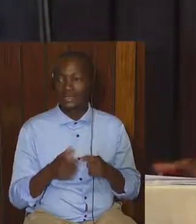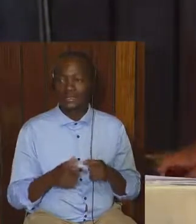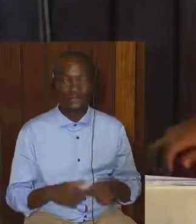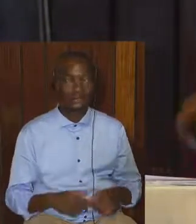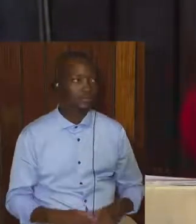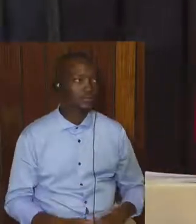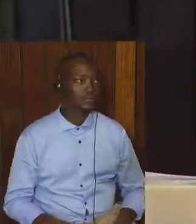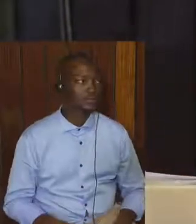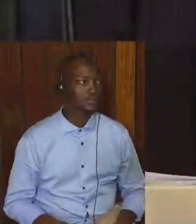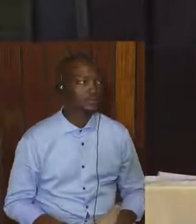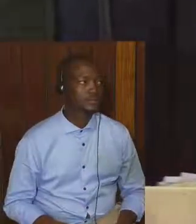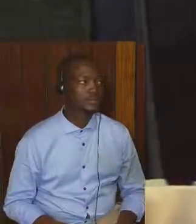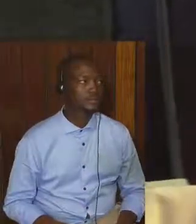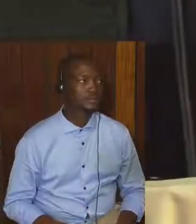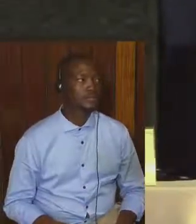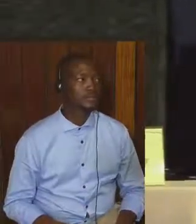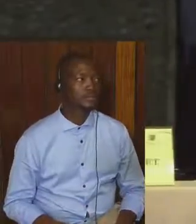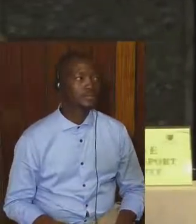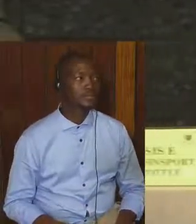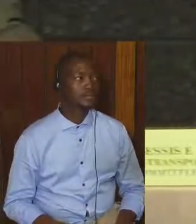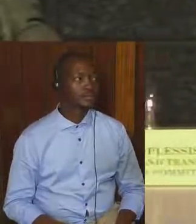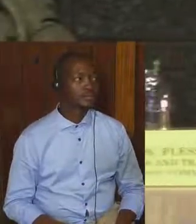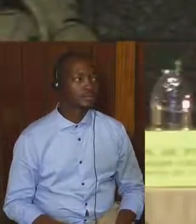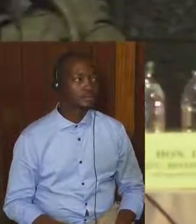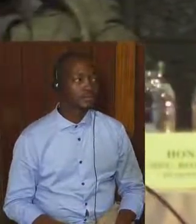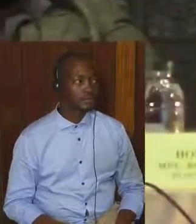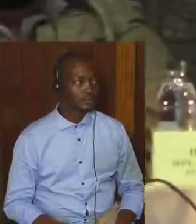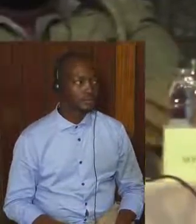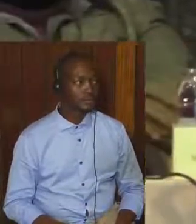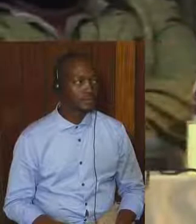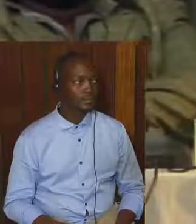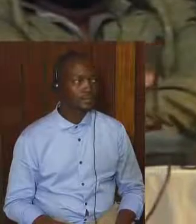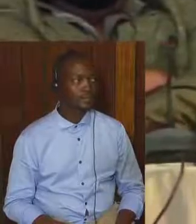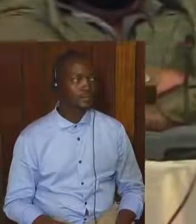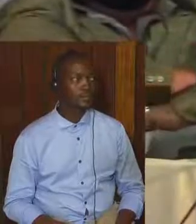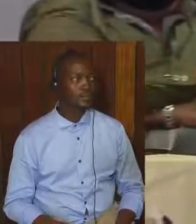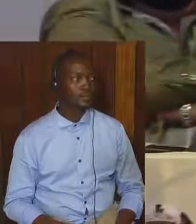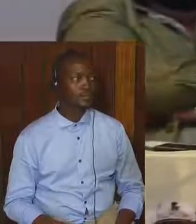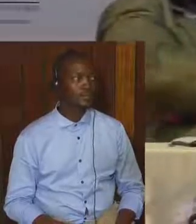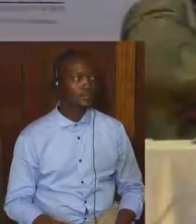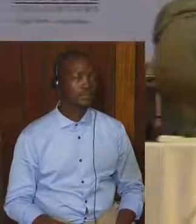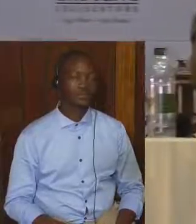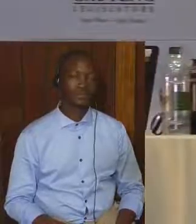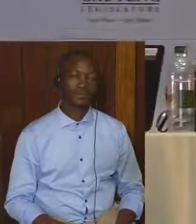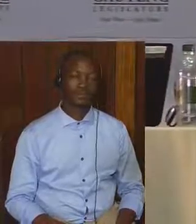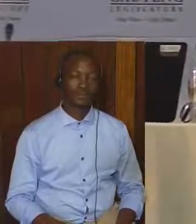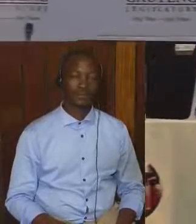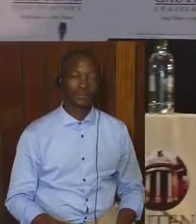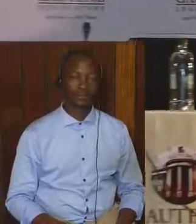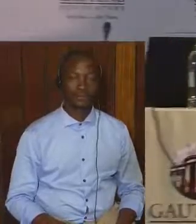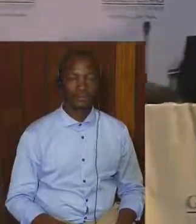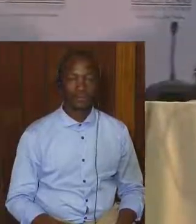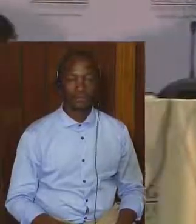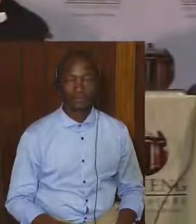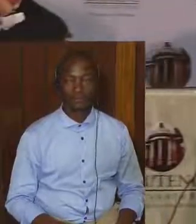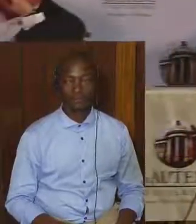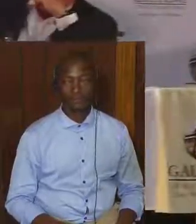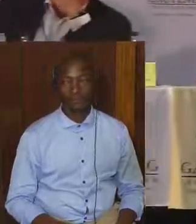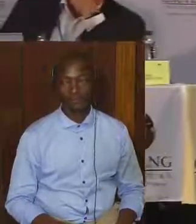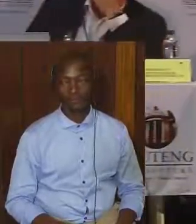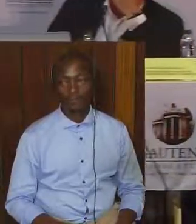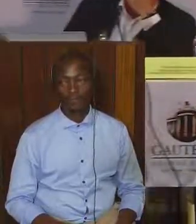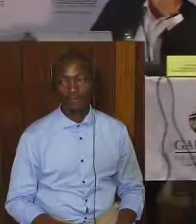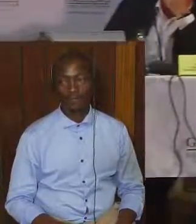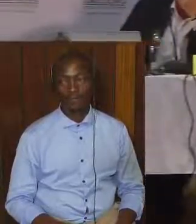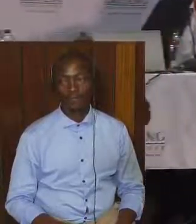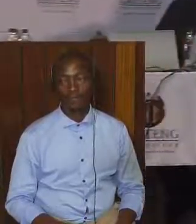Do you want to respond, HOD, Chief? DDG? Okay, thank you, Honorable Member